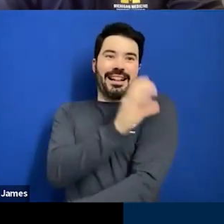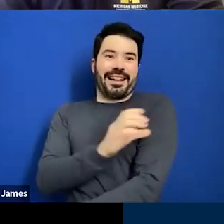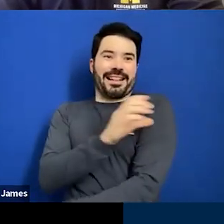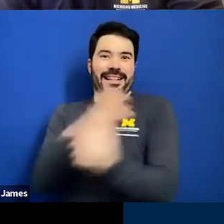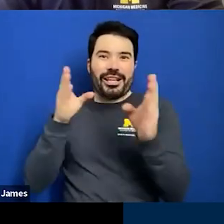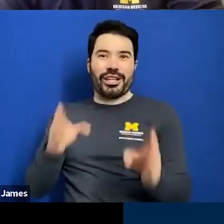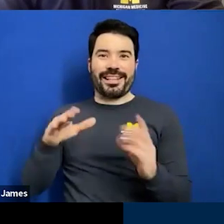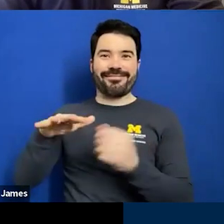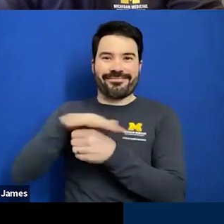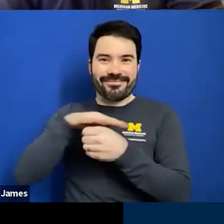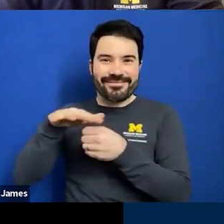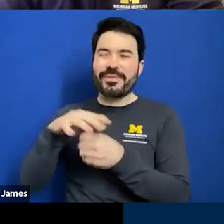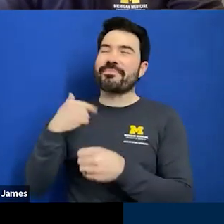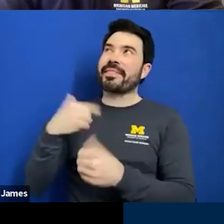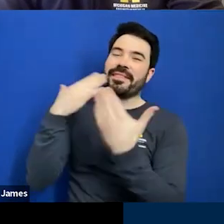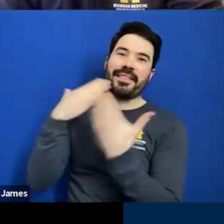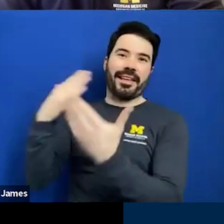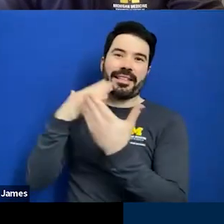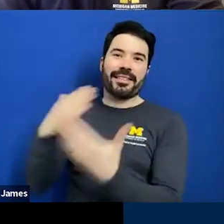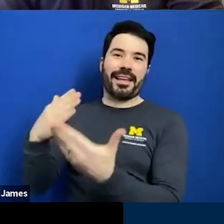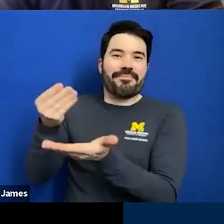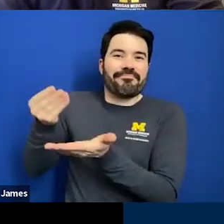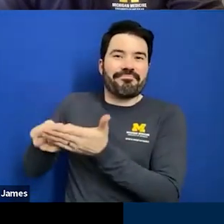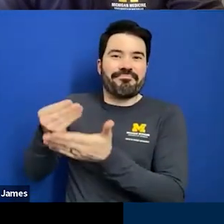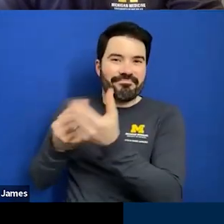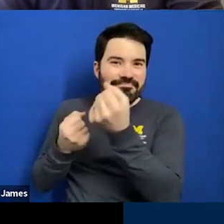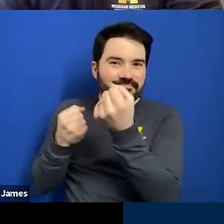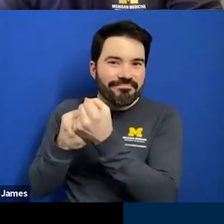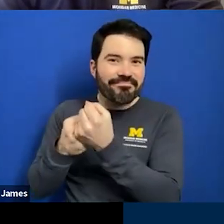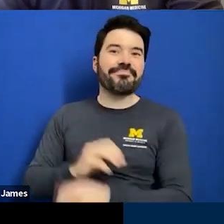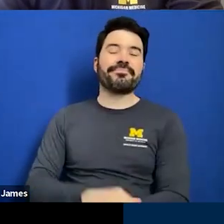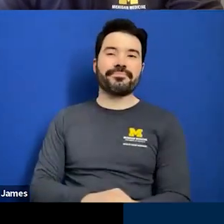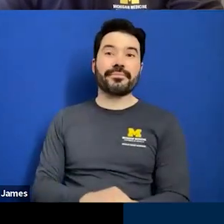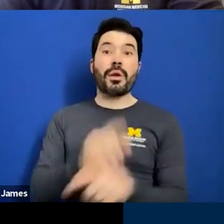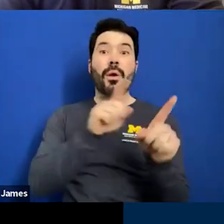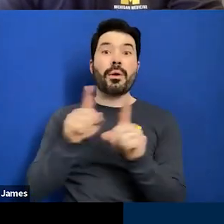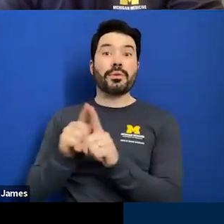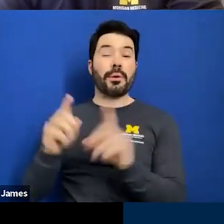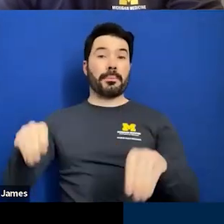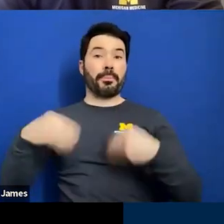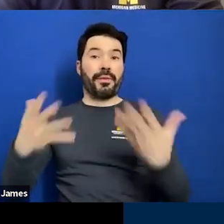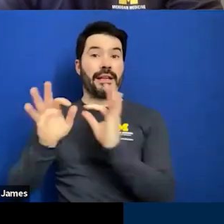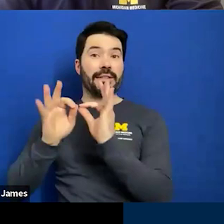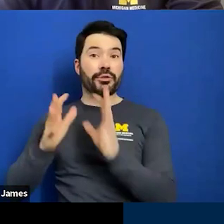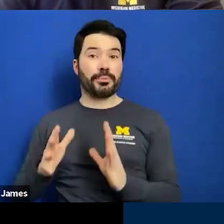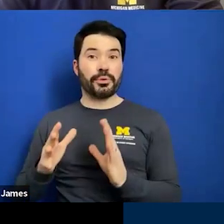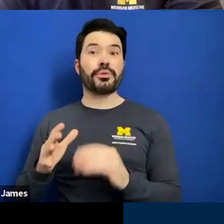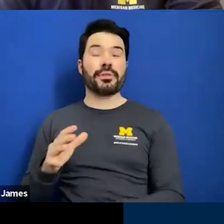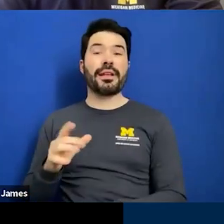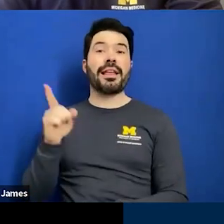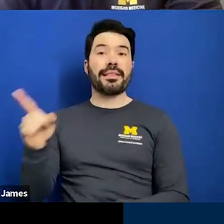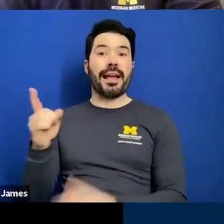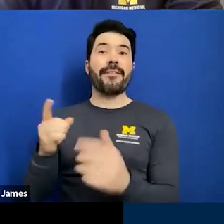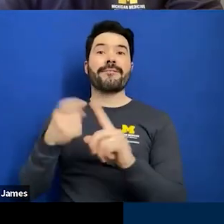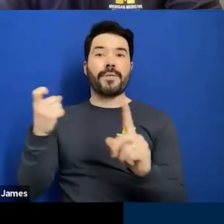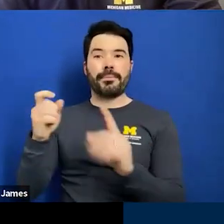area. And so we are very grateful for his support. And also we will have interpreters, and they're going to be provided through the